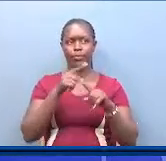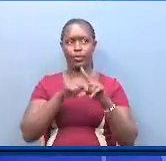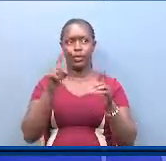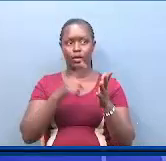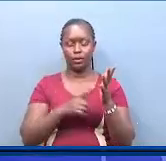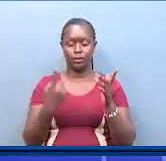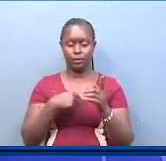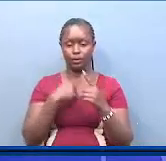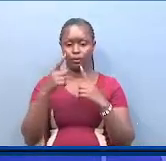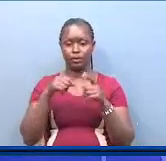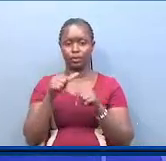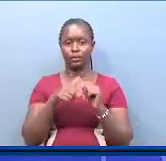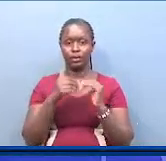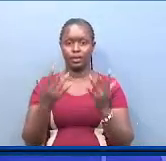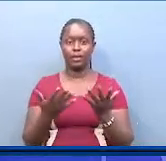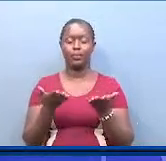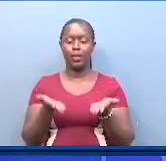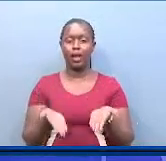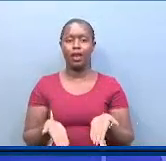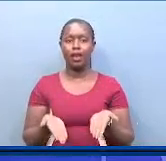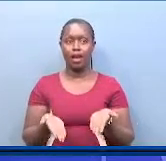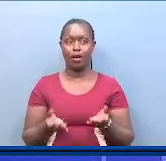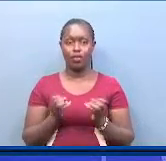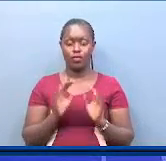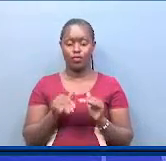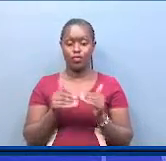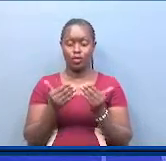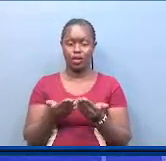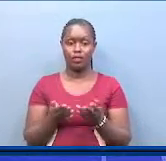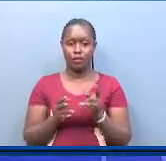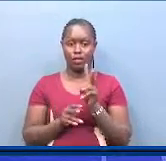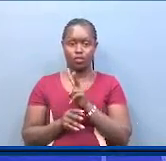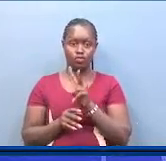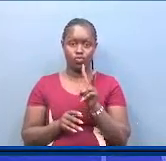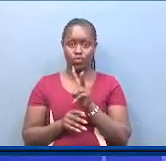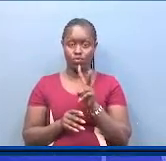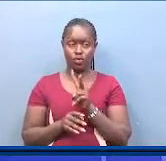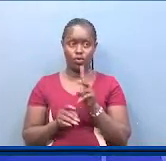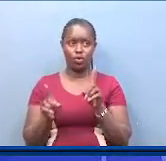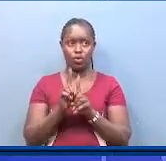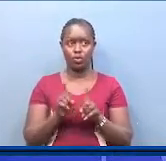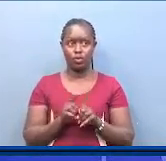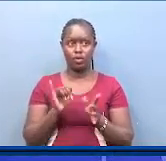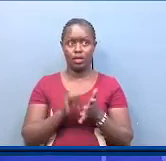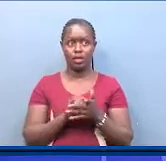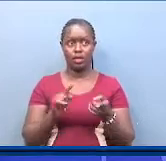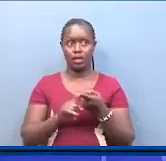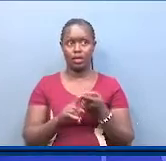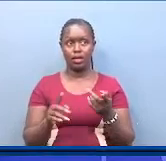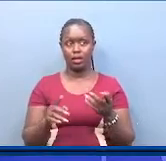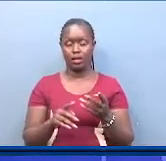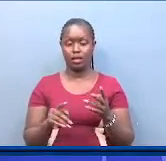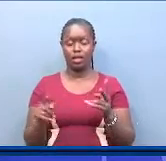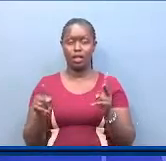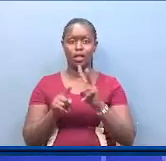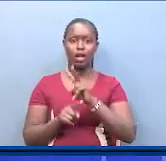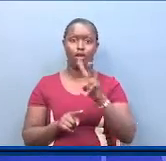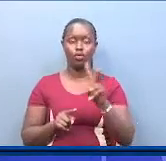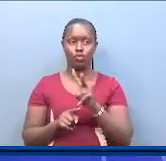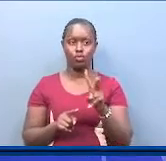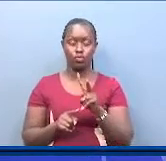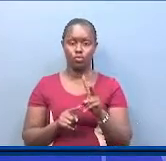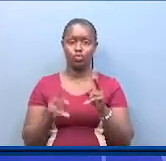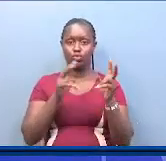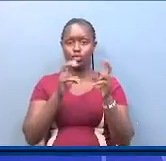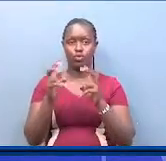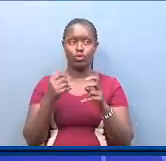what we are talking about, right now, if you are given the two, and by the way, they are not two horseless issue